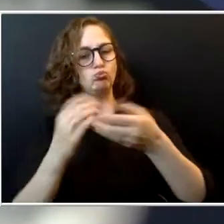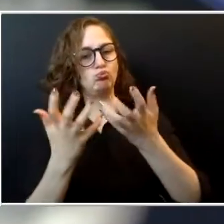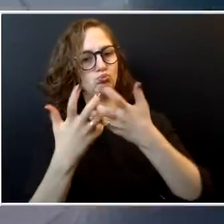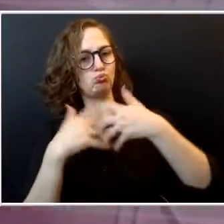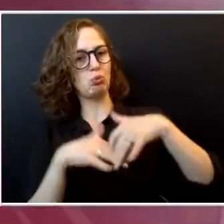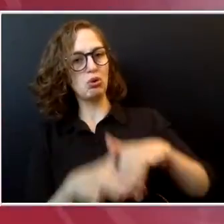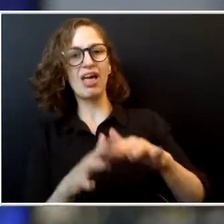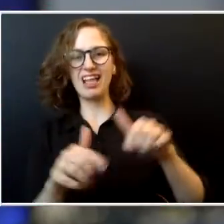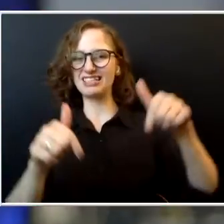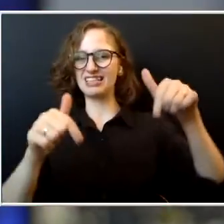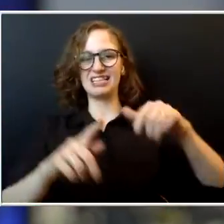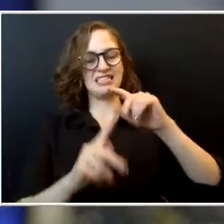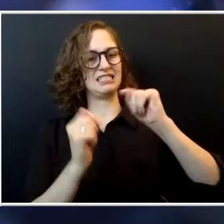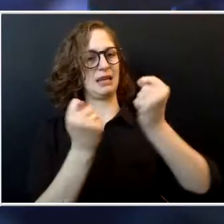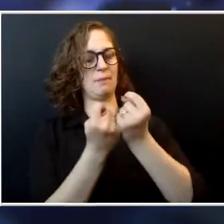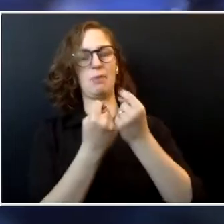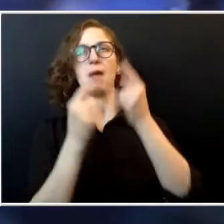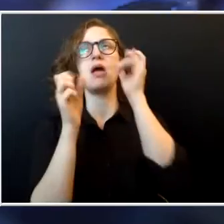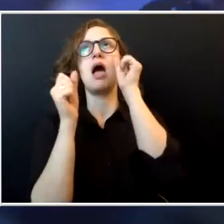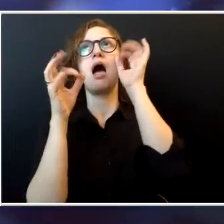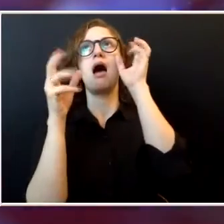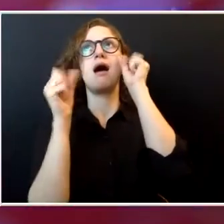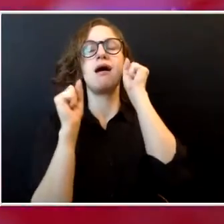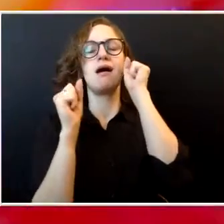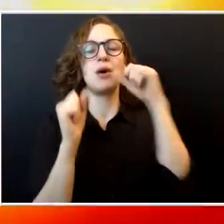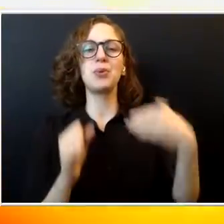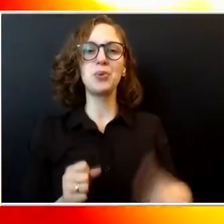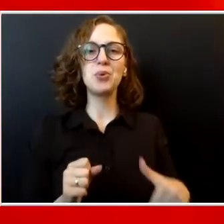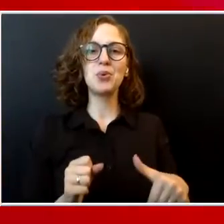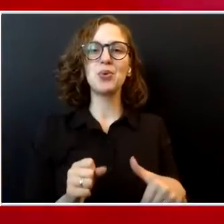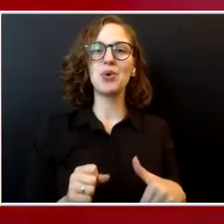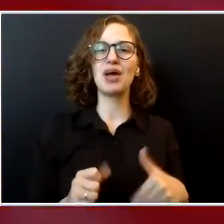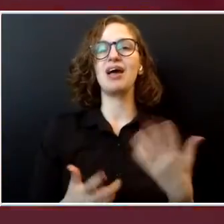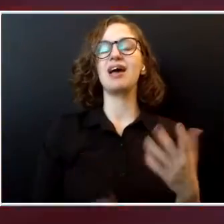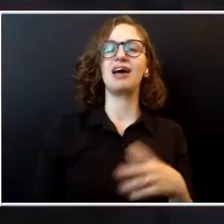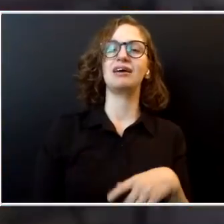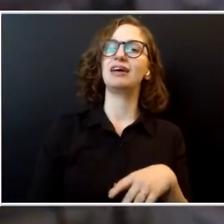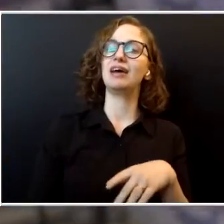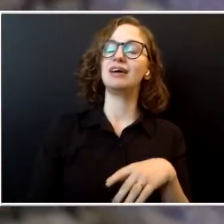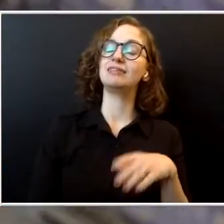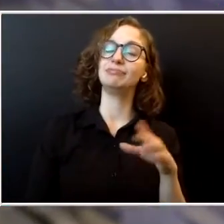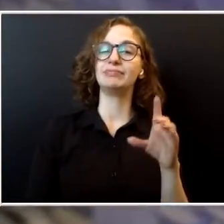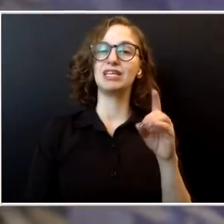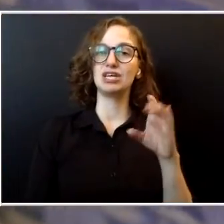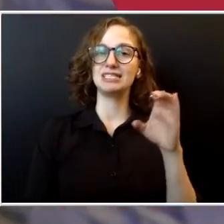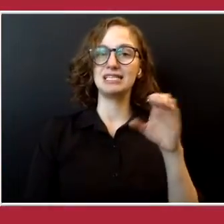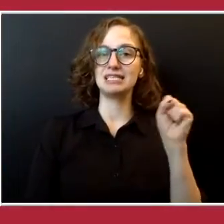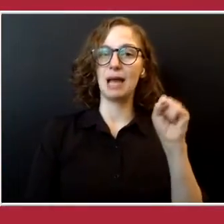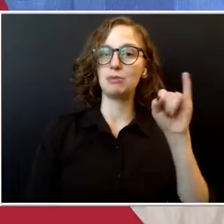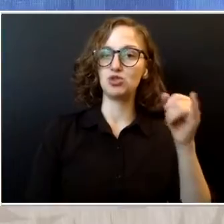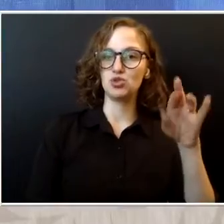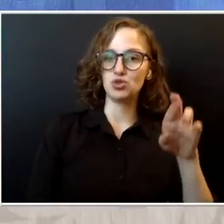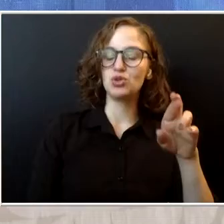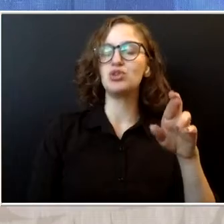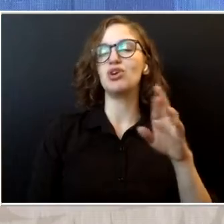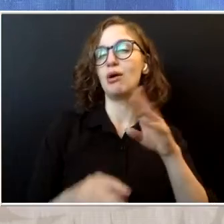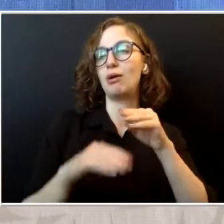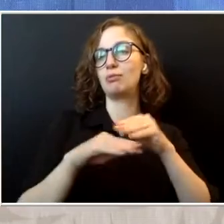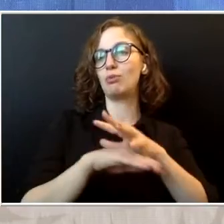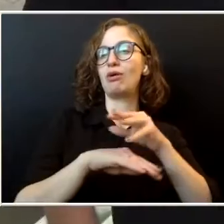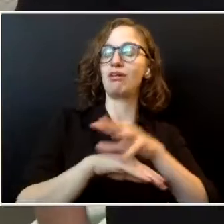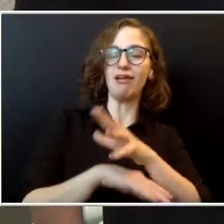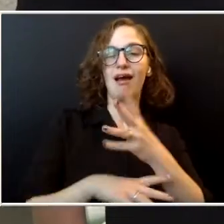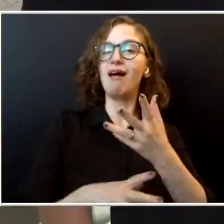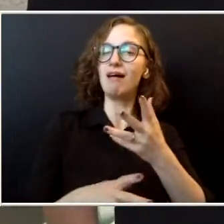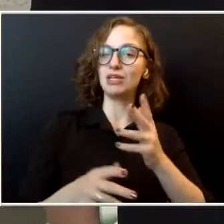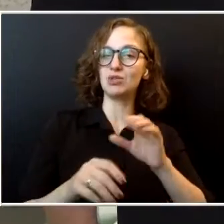just unreal. Stand by to set up show. And the Dolph C. Simons Jr. Family Broadcast Studio. Roll it. Always makes you feel like you're the